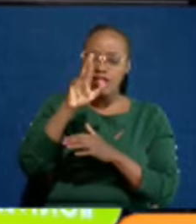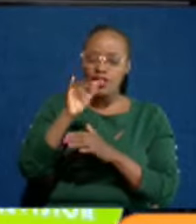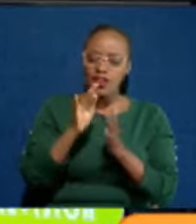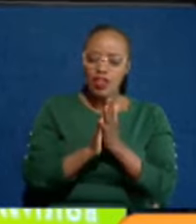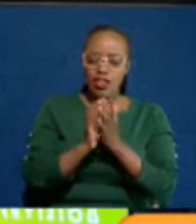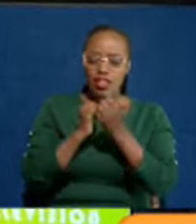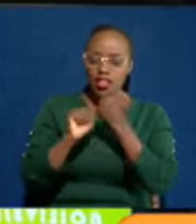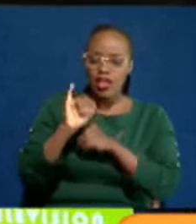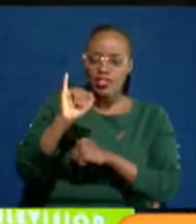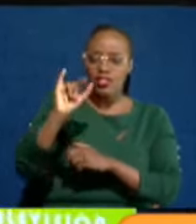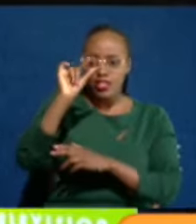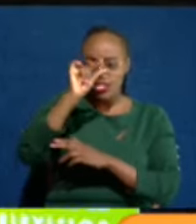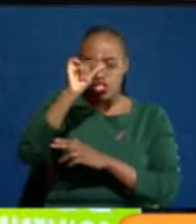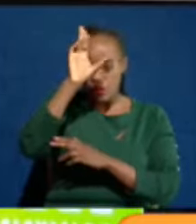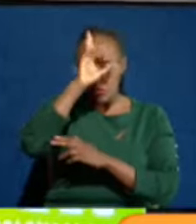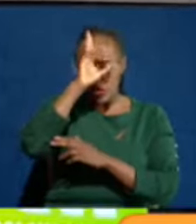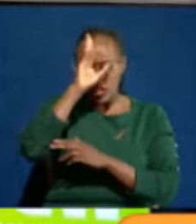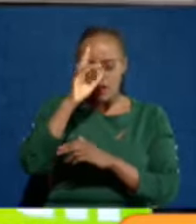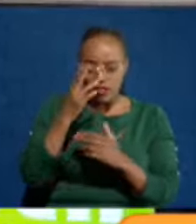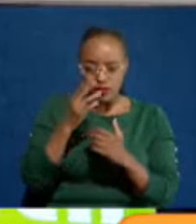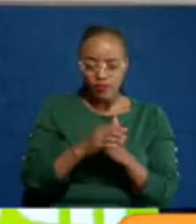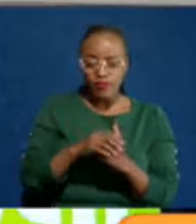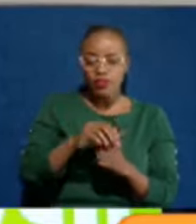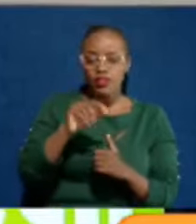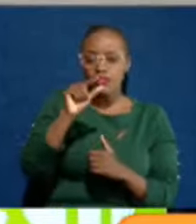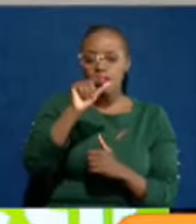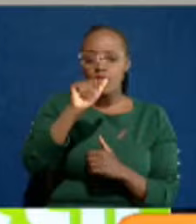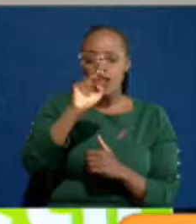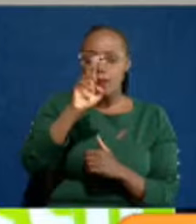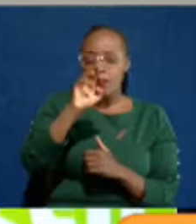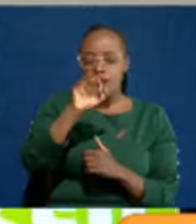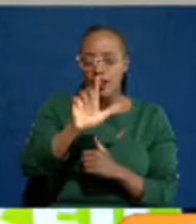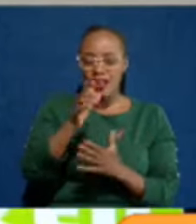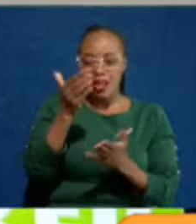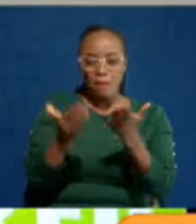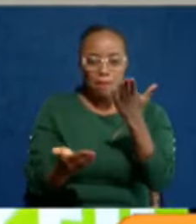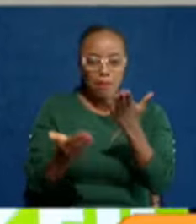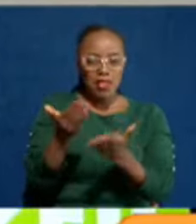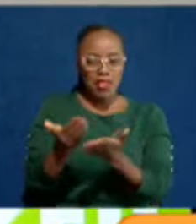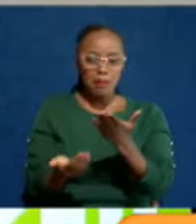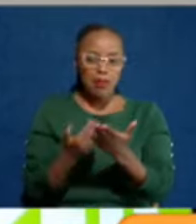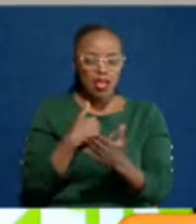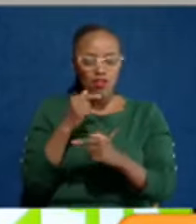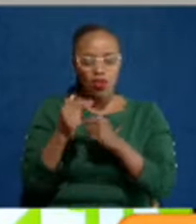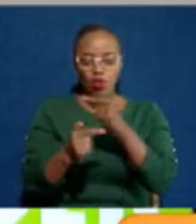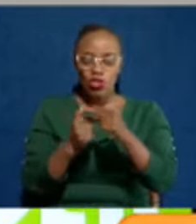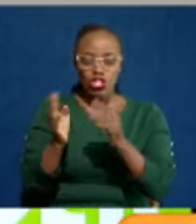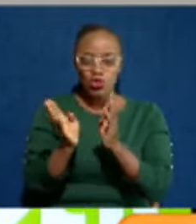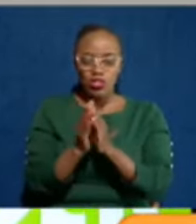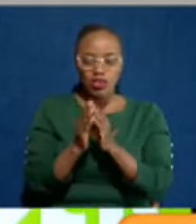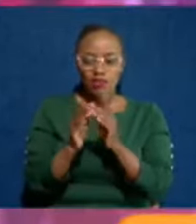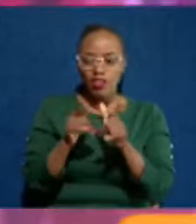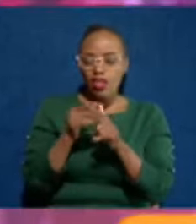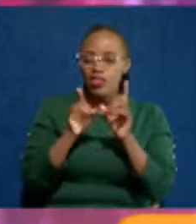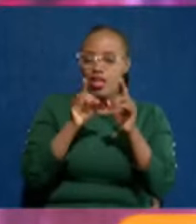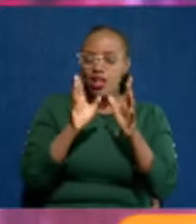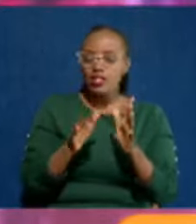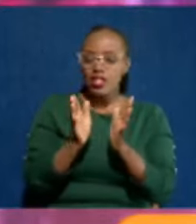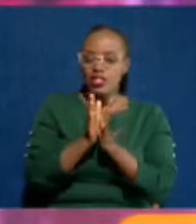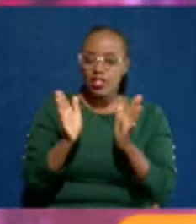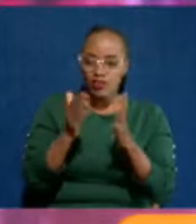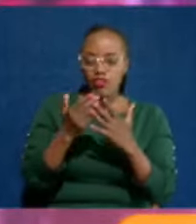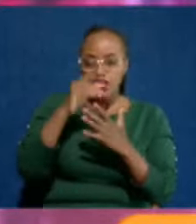general, in this case, is it Gabriel? Yes. So maybe they were still having sessions. The director general of the National